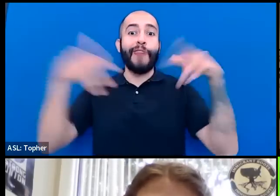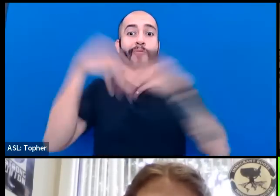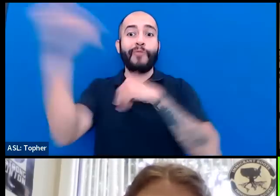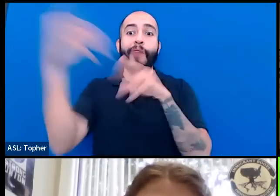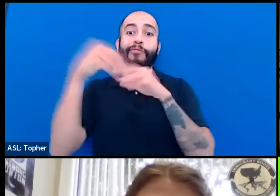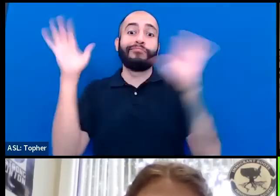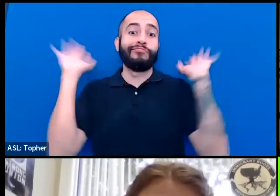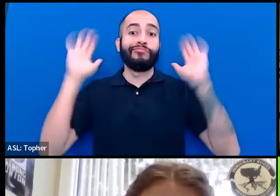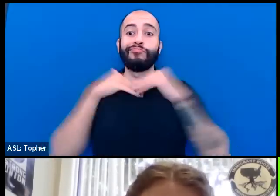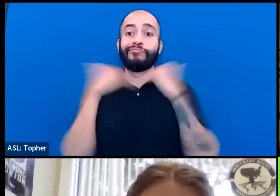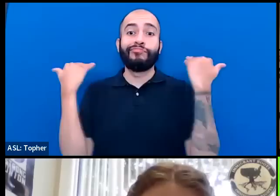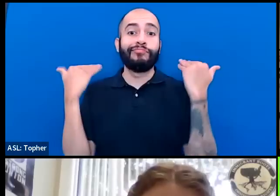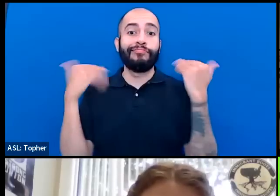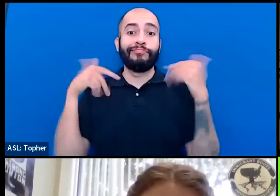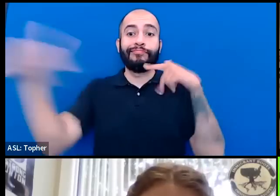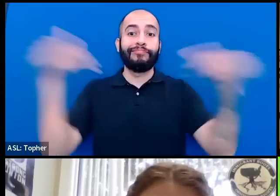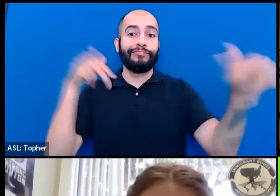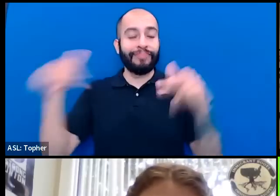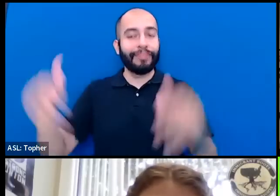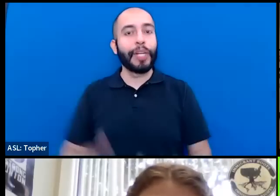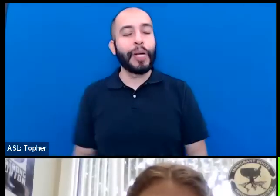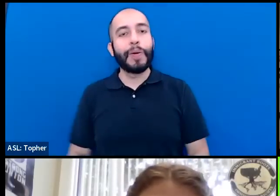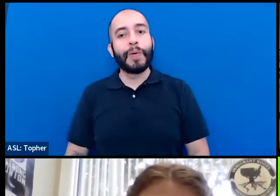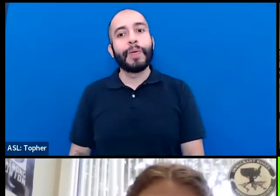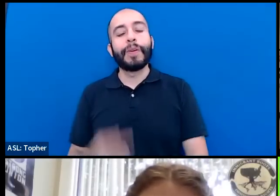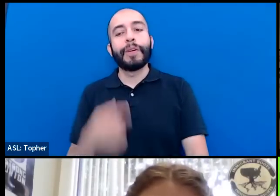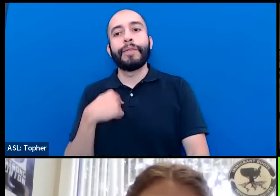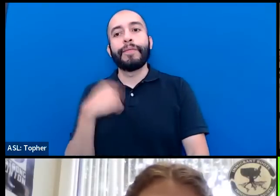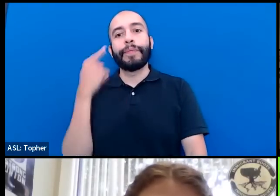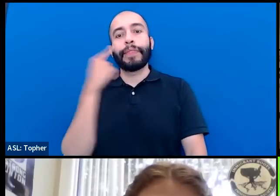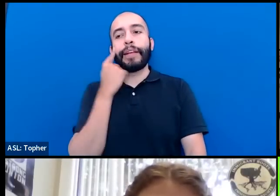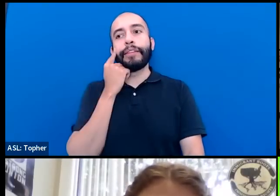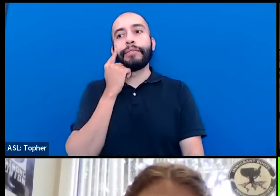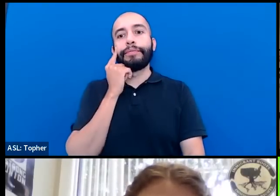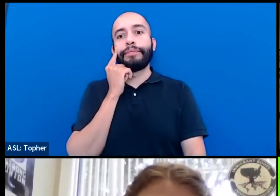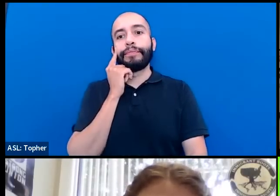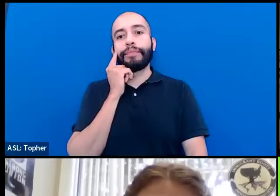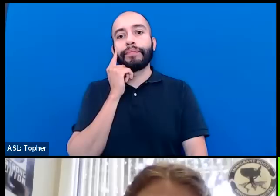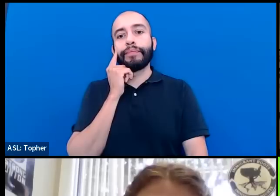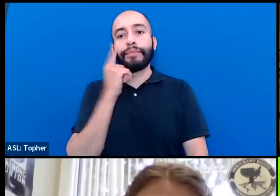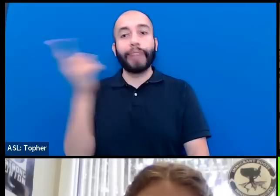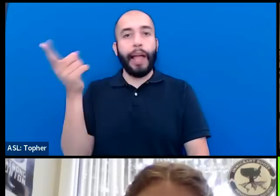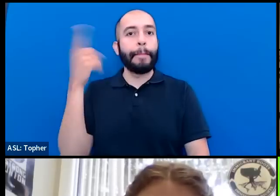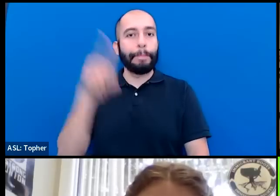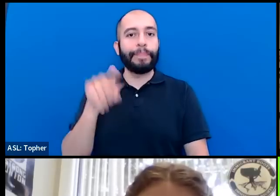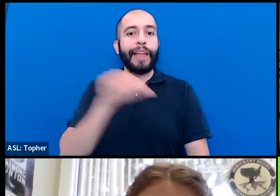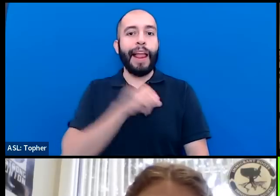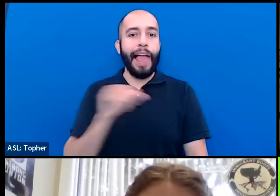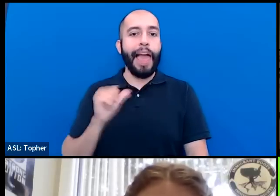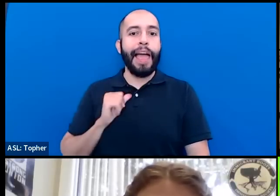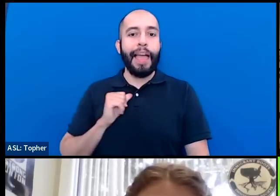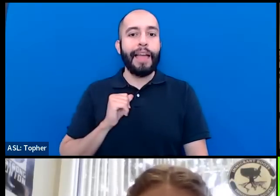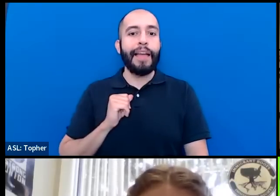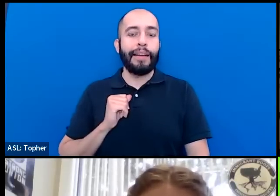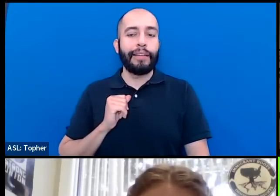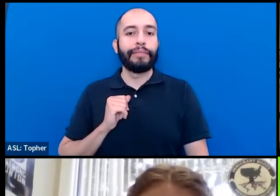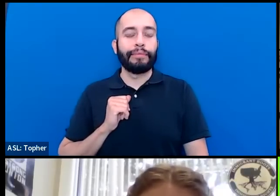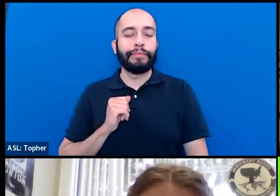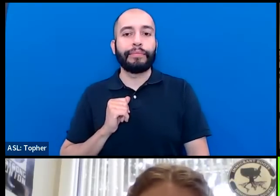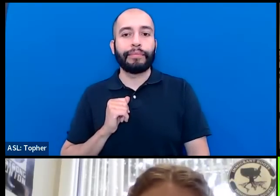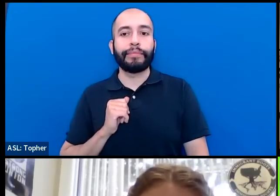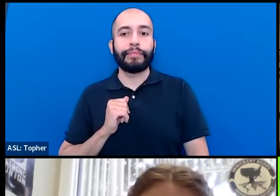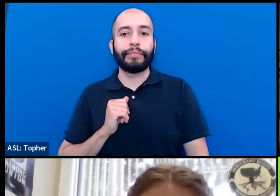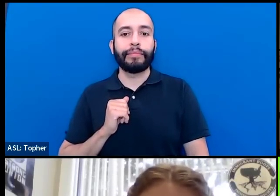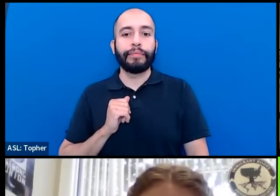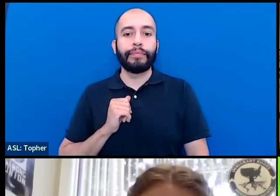Atlanta. There was also one a couple of months ago in Queens. And these things are the building